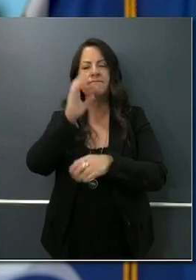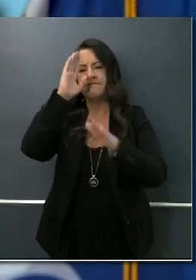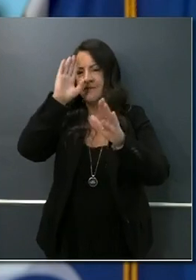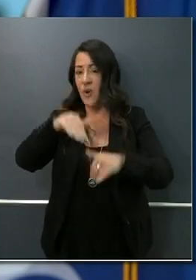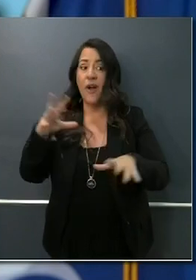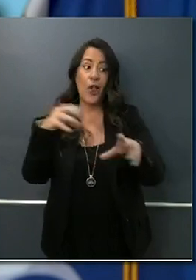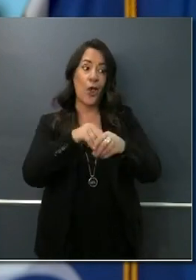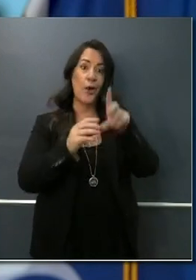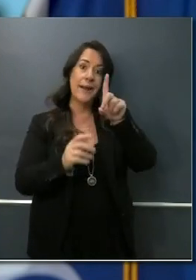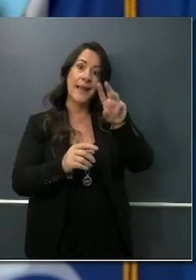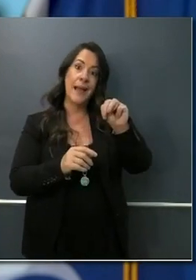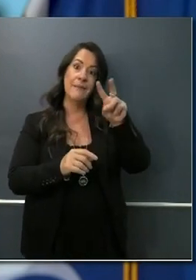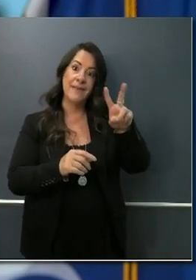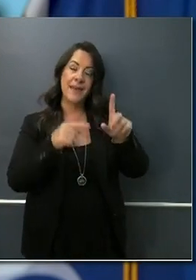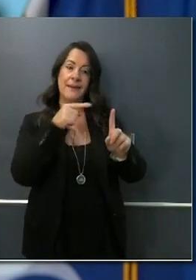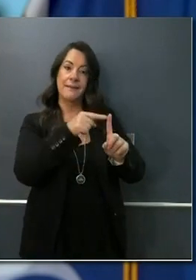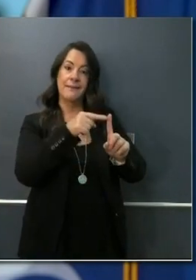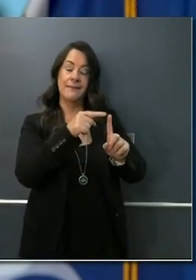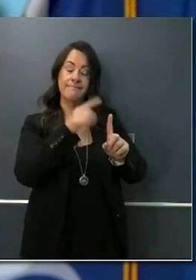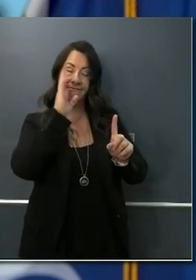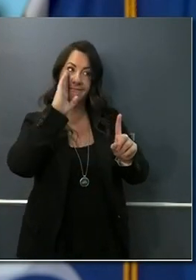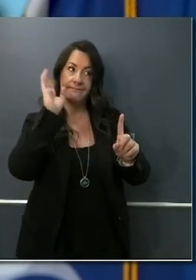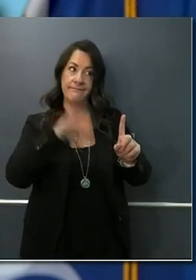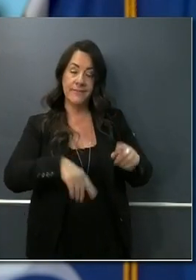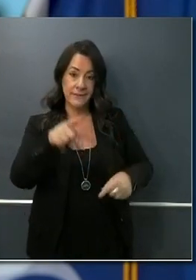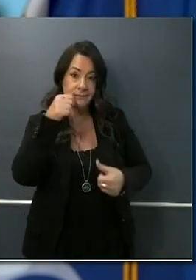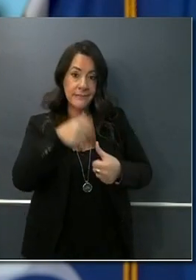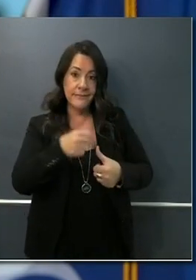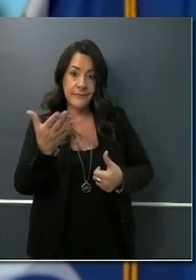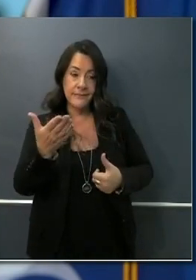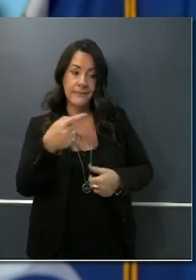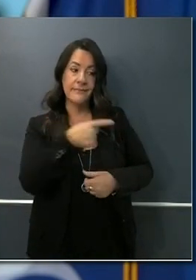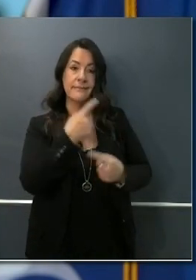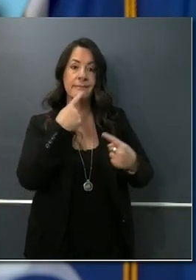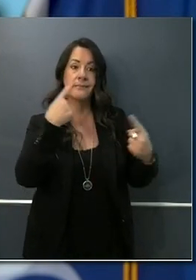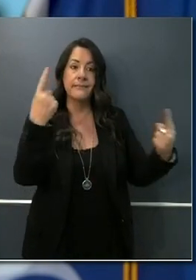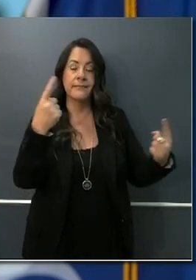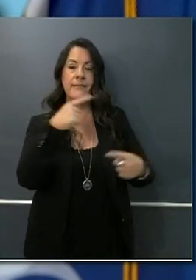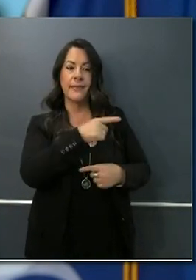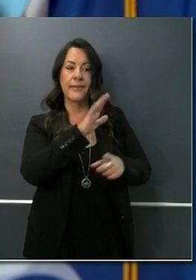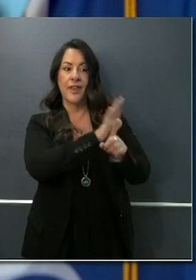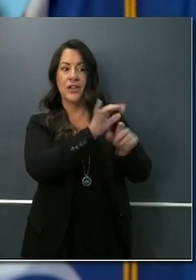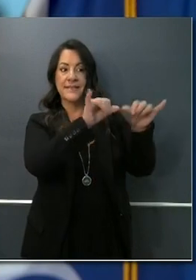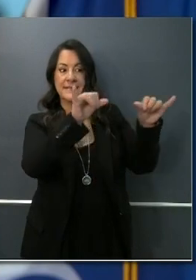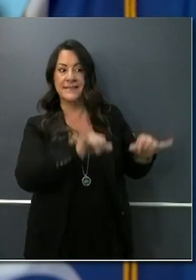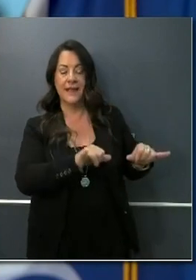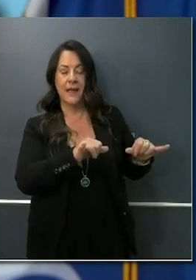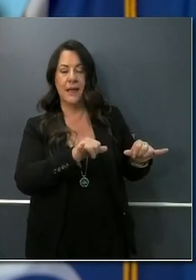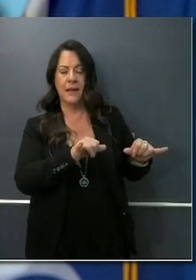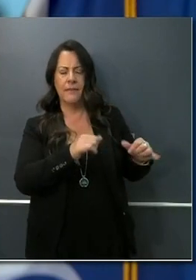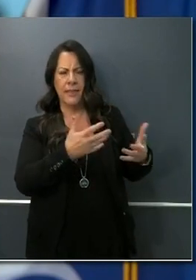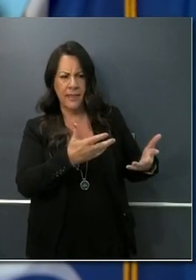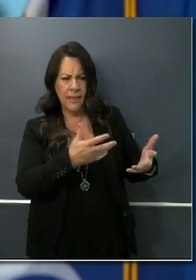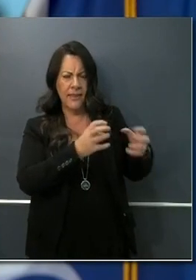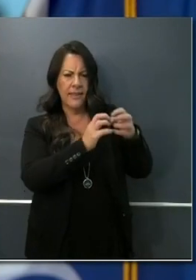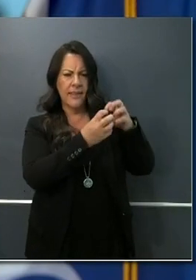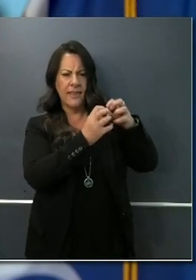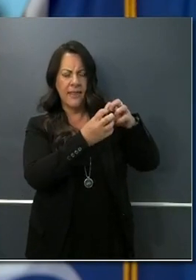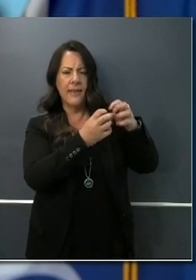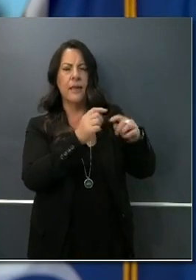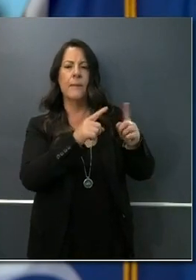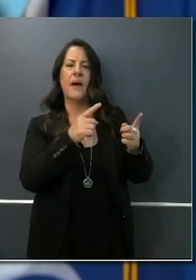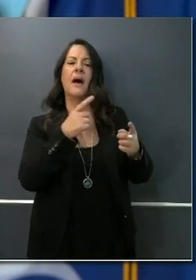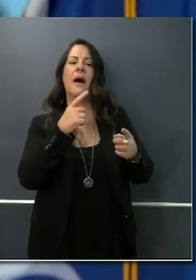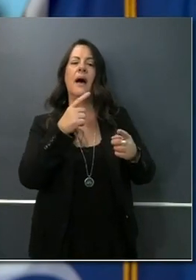Motor Vehicles, lest I not remind you of their infamous IT system. These things can't change overnight,